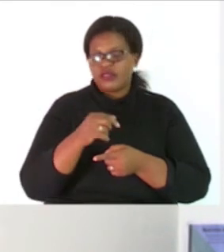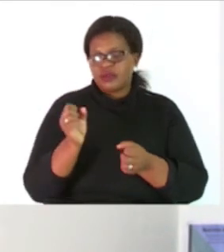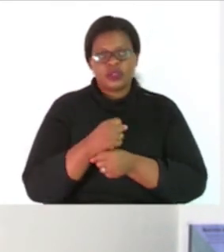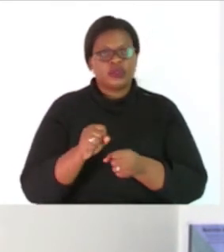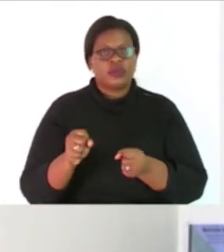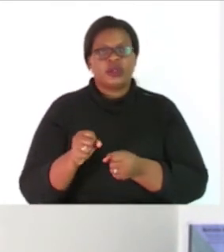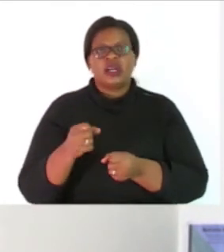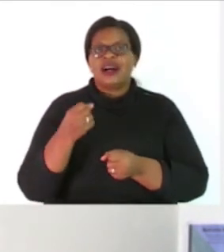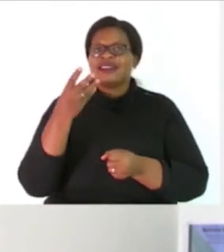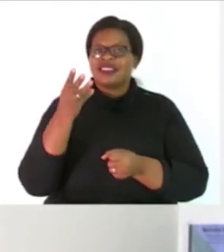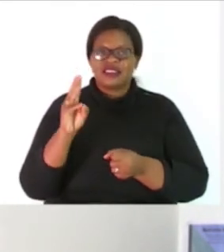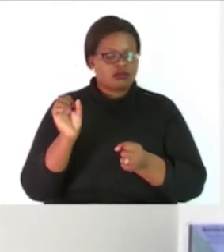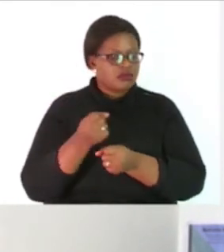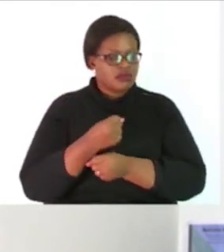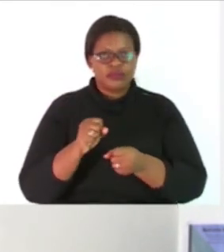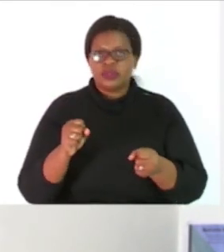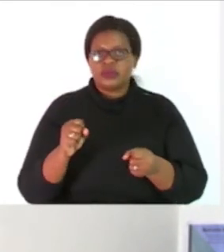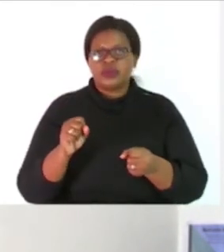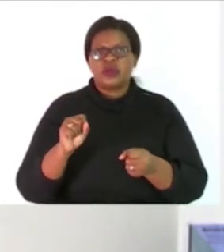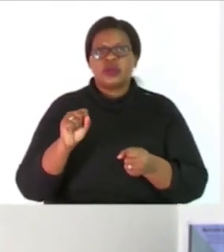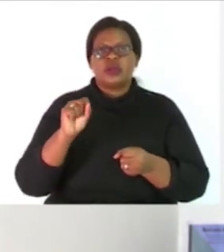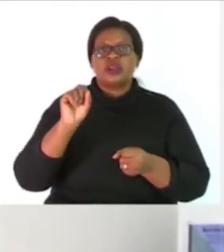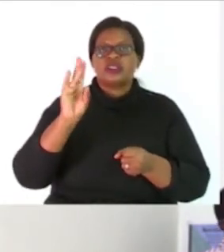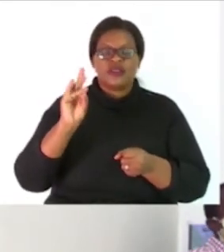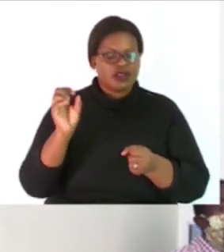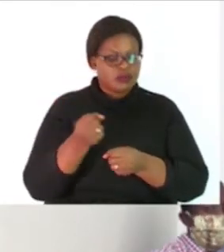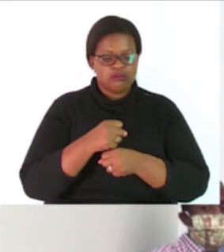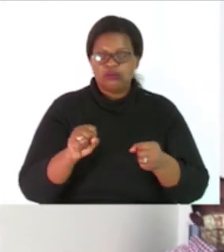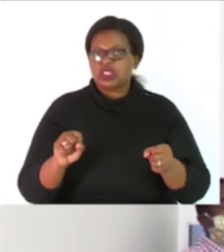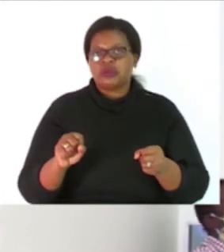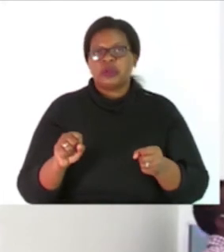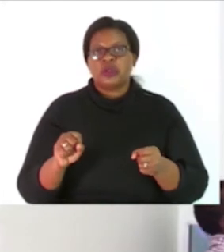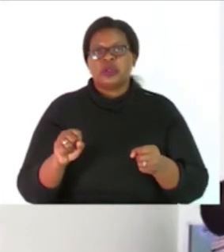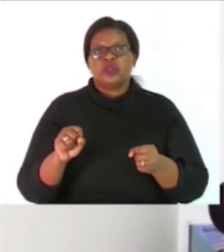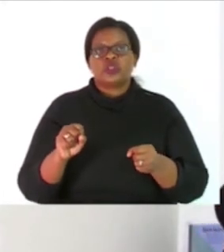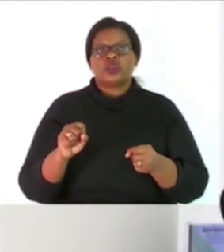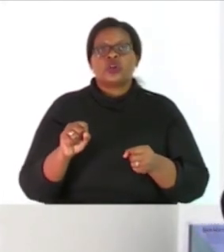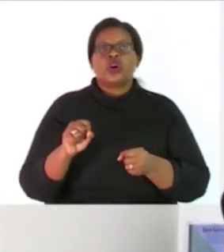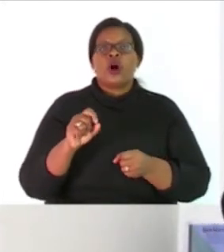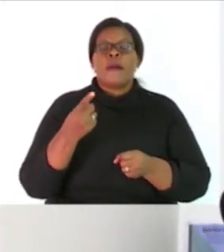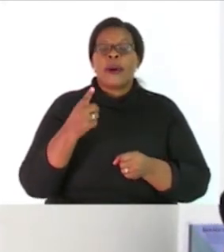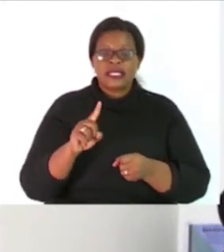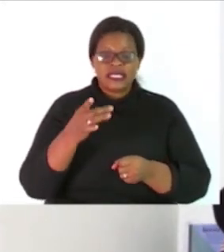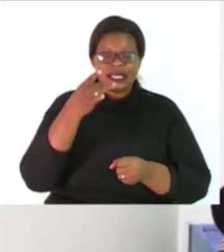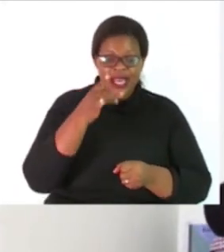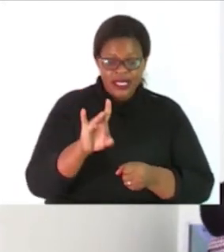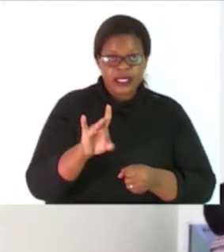Even 6 is not a factor of 8. 7 is not a factor of 8. except